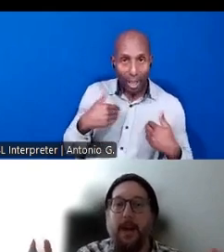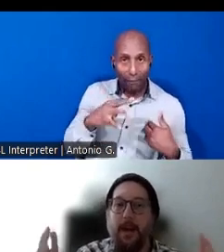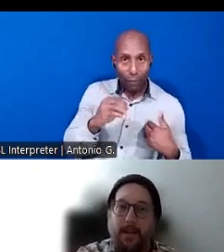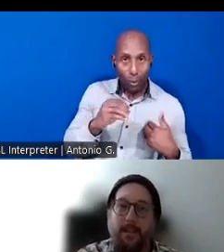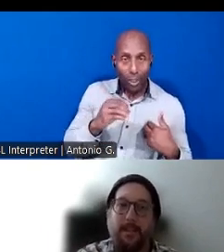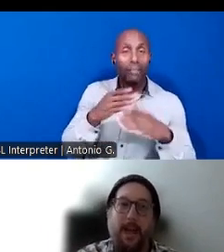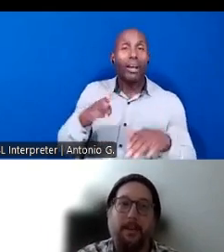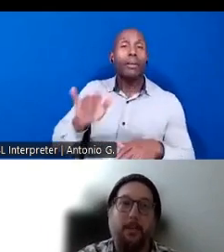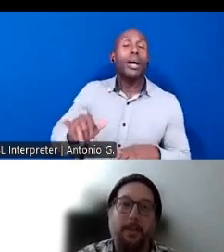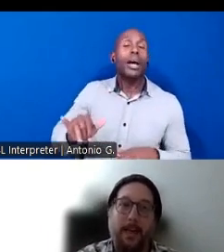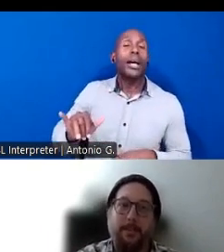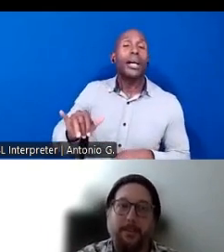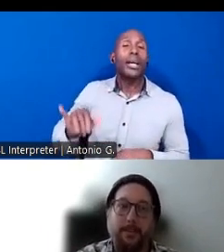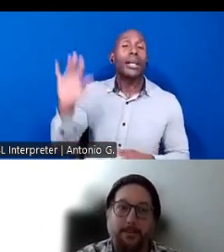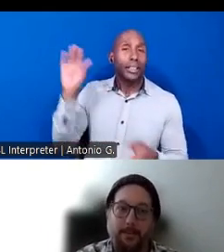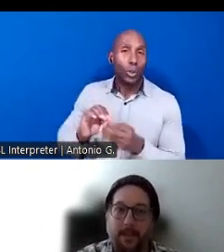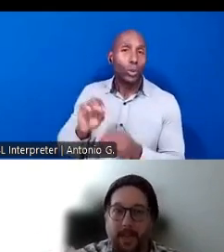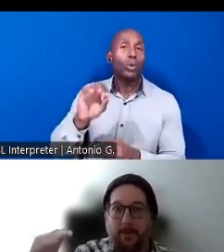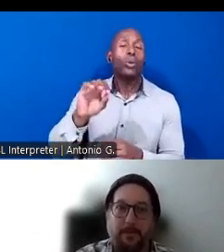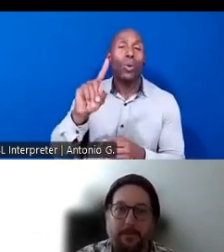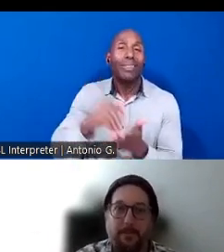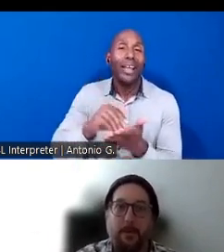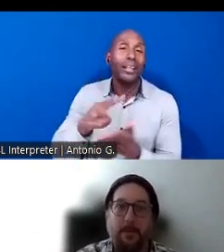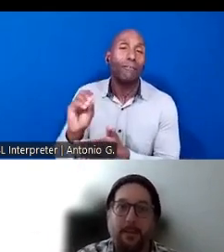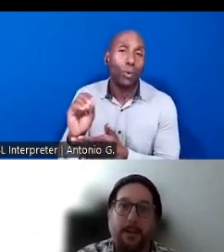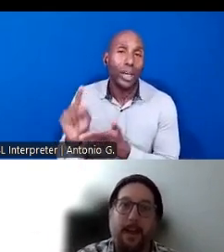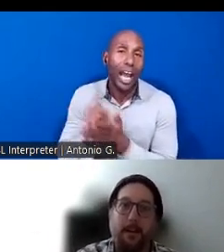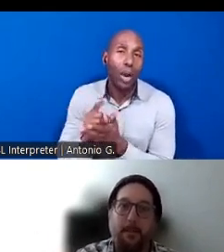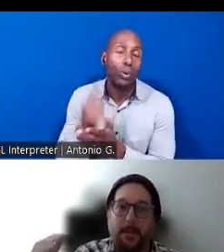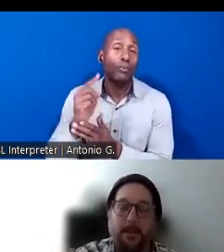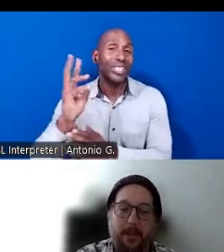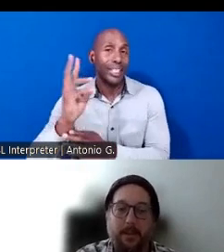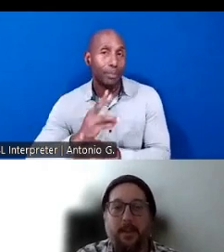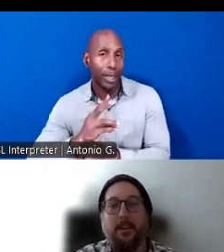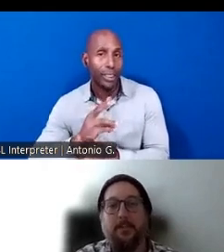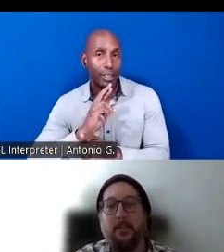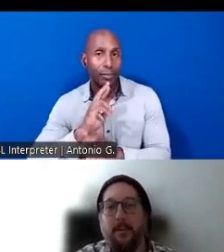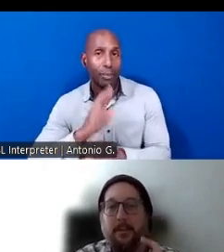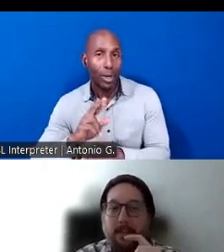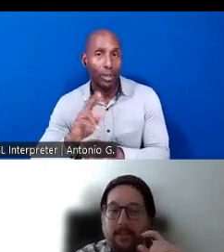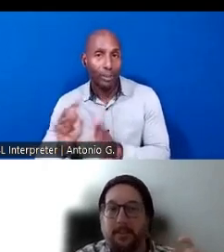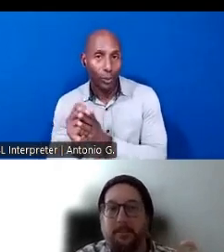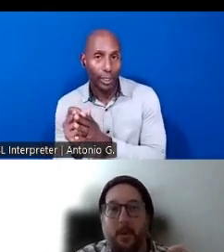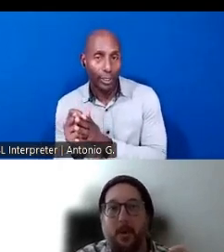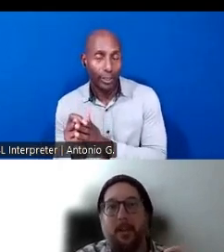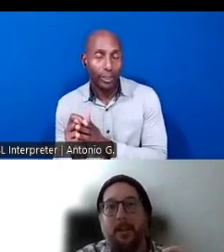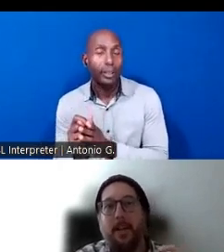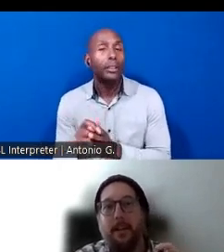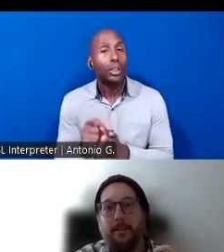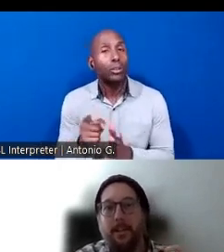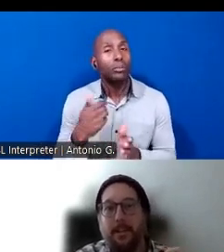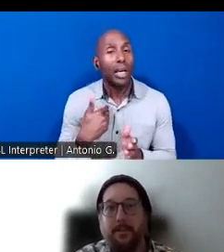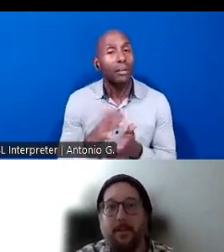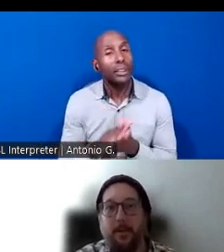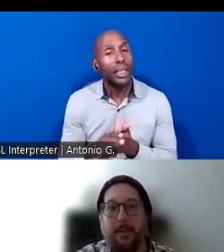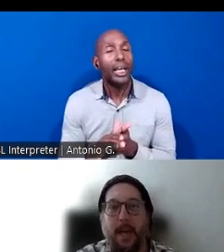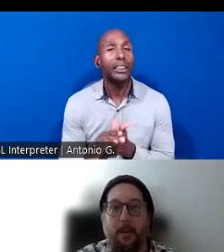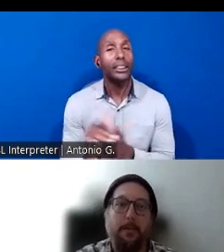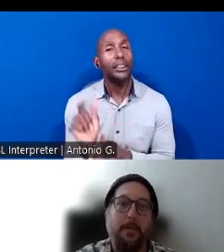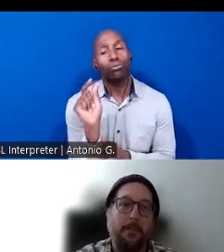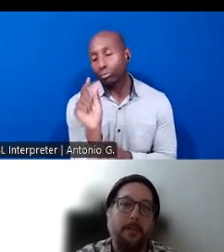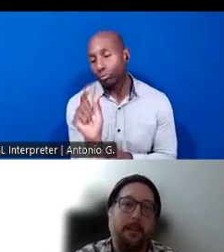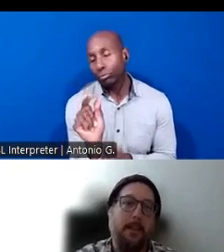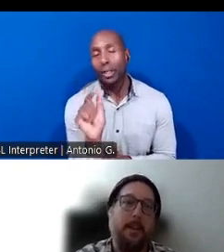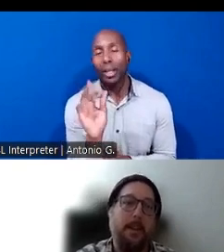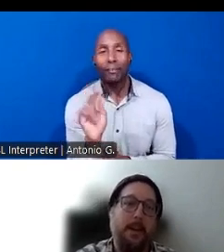divide by that 1,040 hours for the entire period. So you would have a nice small FTE for that